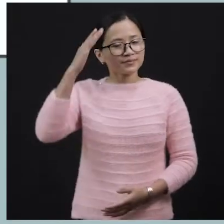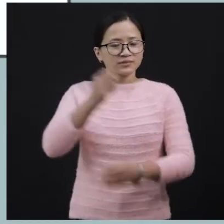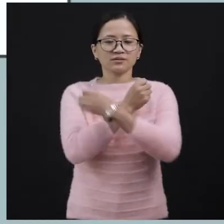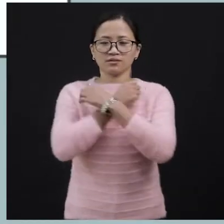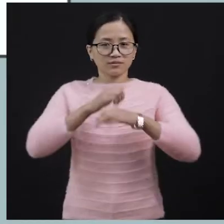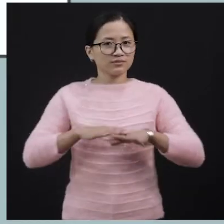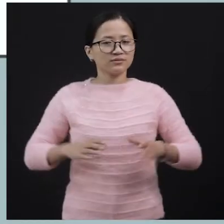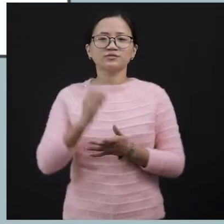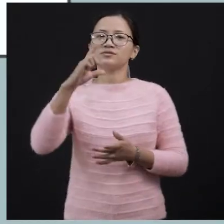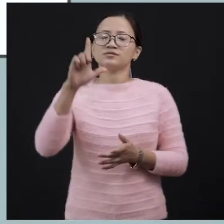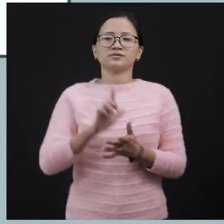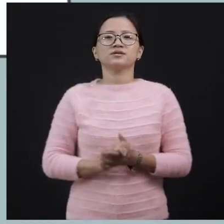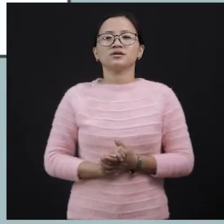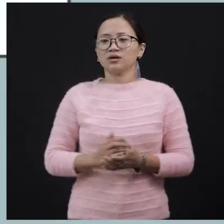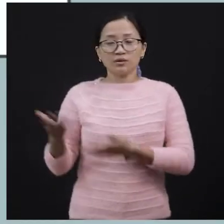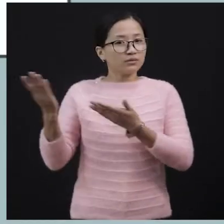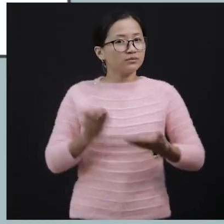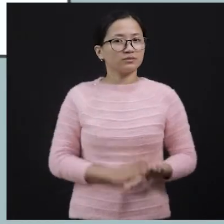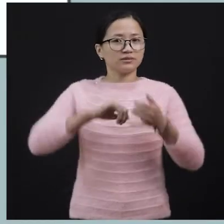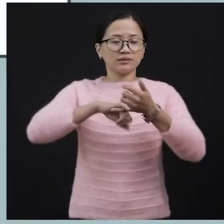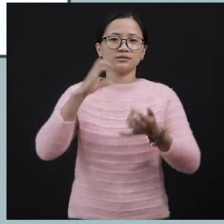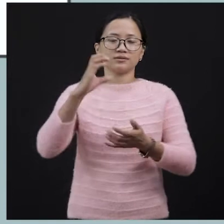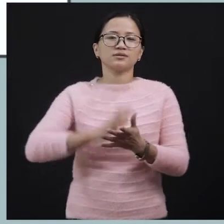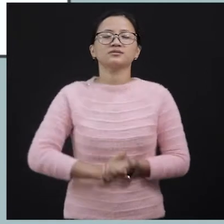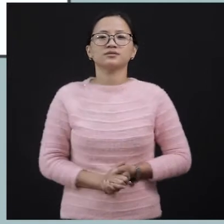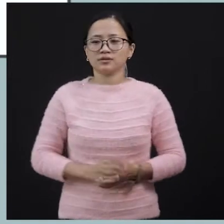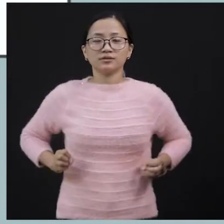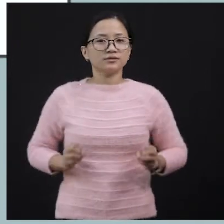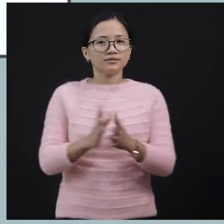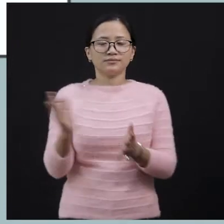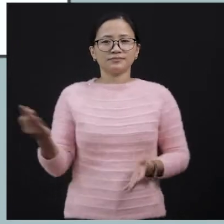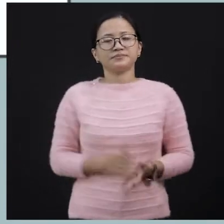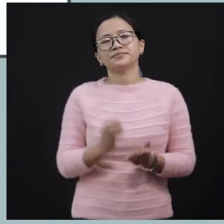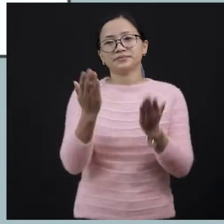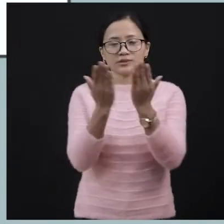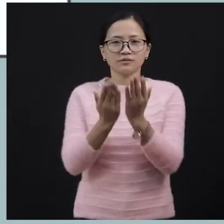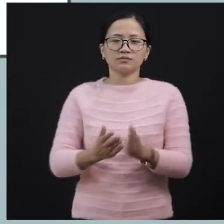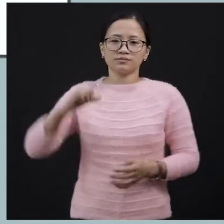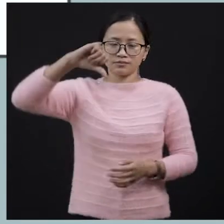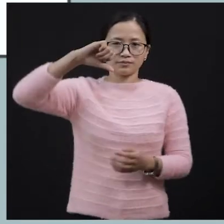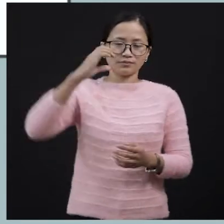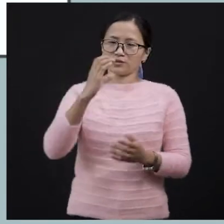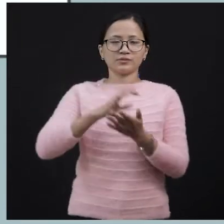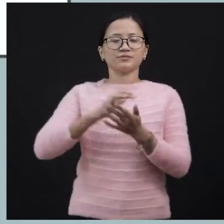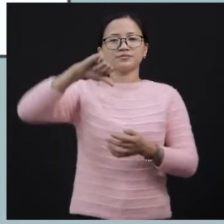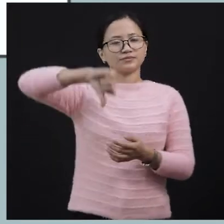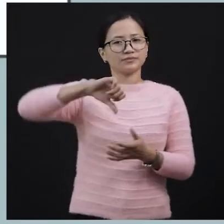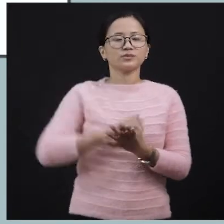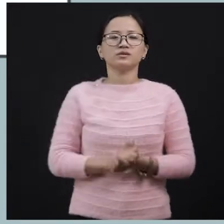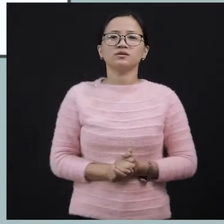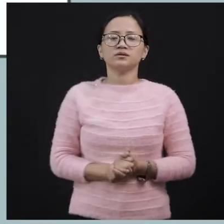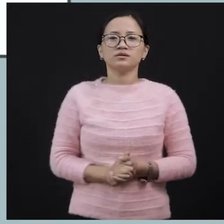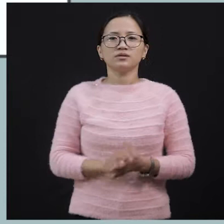Hello, dear class 5 students. Welcome back to our science class. Today we'll start a new lesson, lesson 9, and the name of the lesson